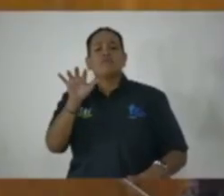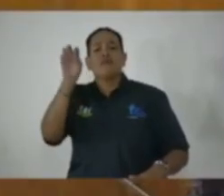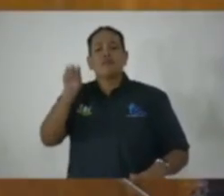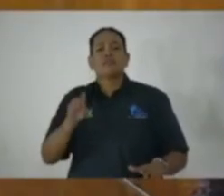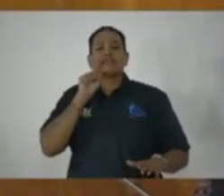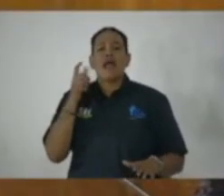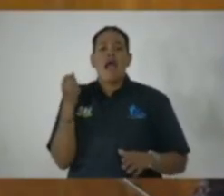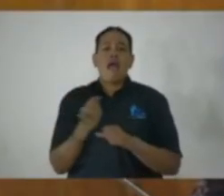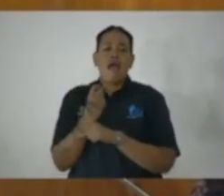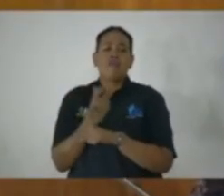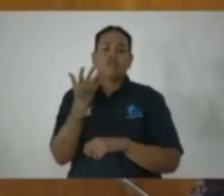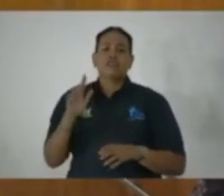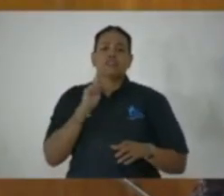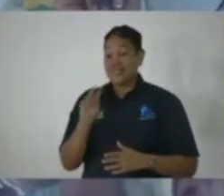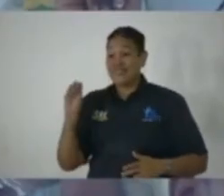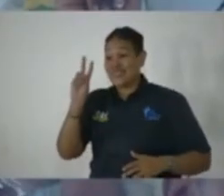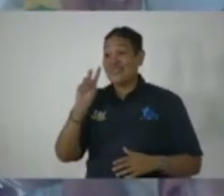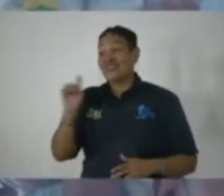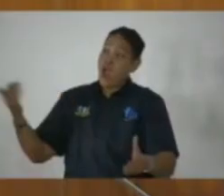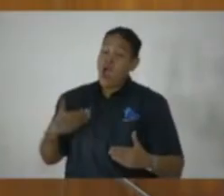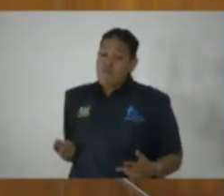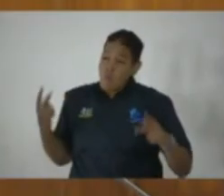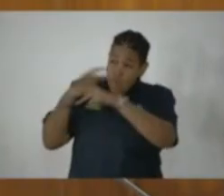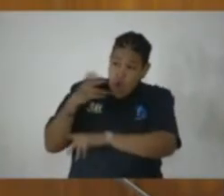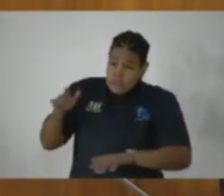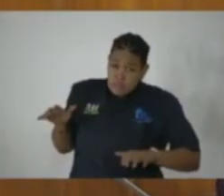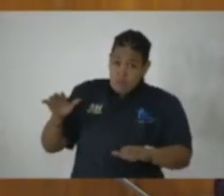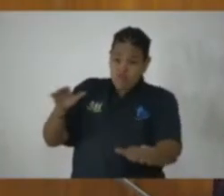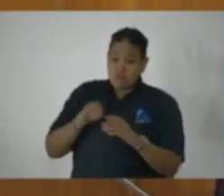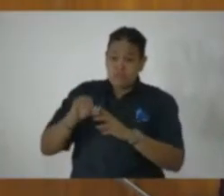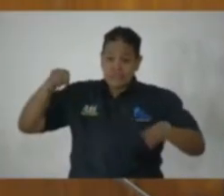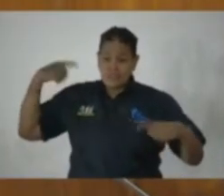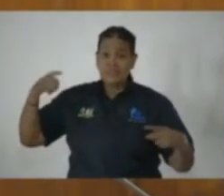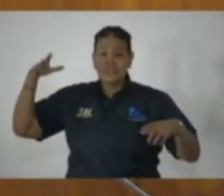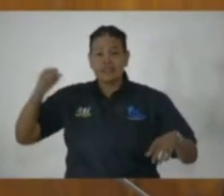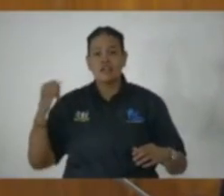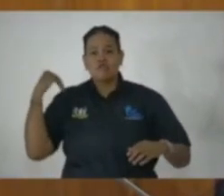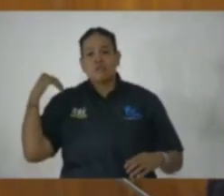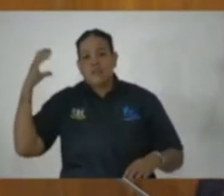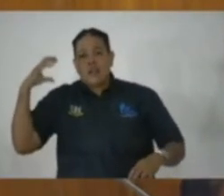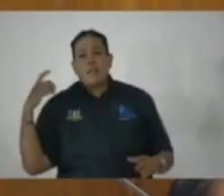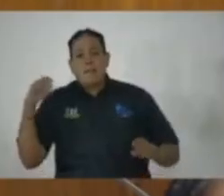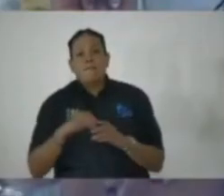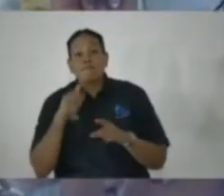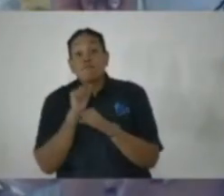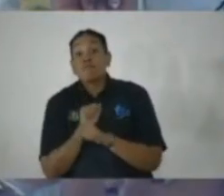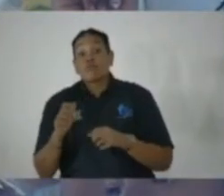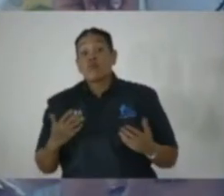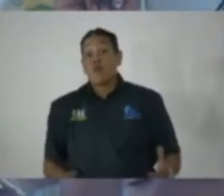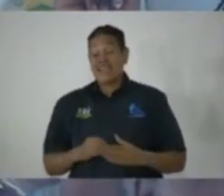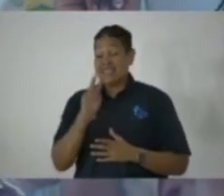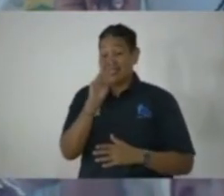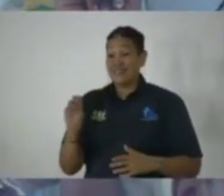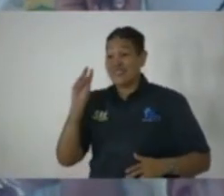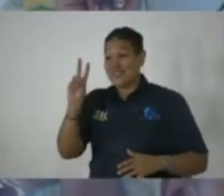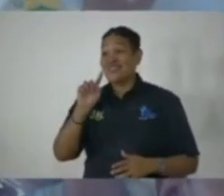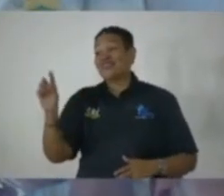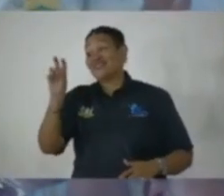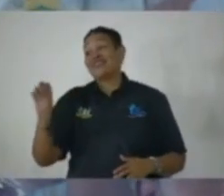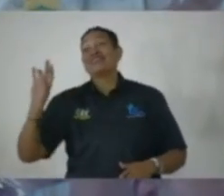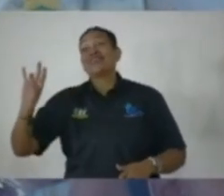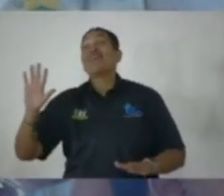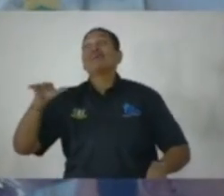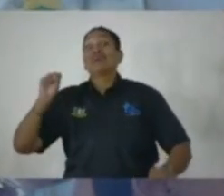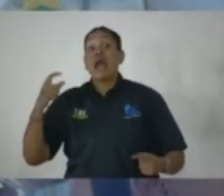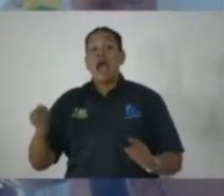18.5% on average. The Bruce Golding government 2007 performance since he got the baton. Indeed, In